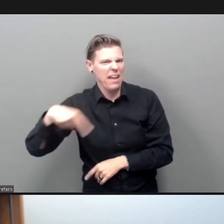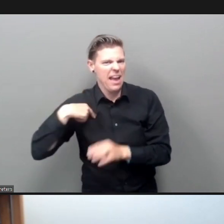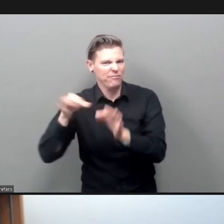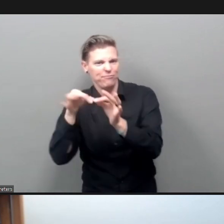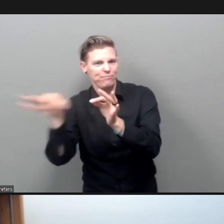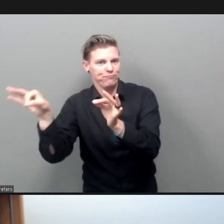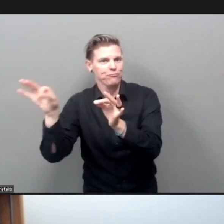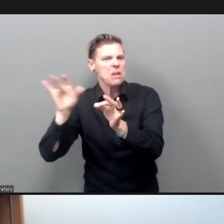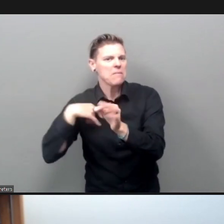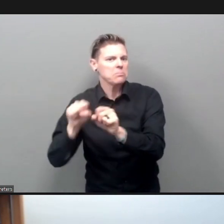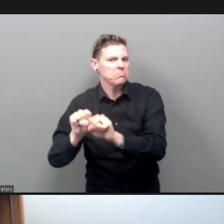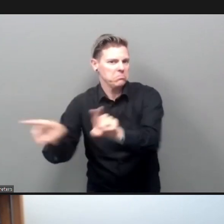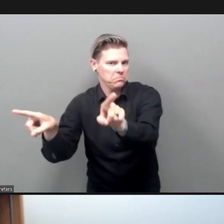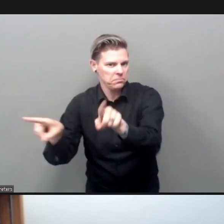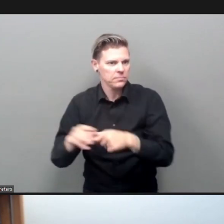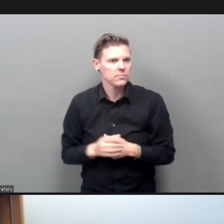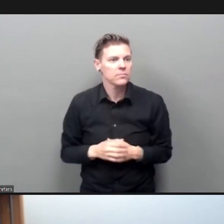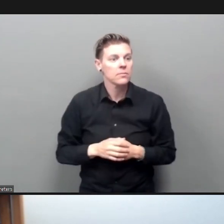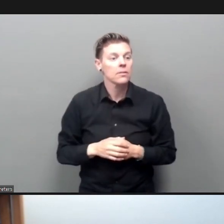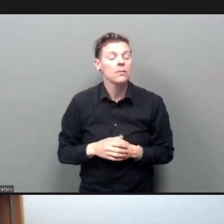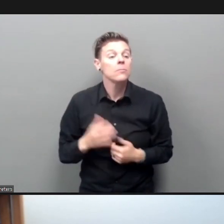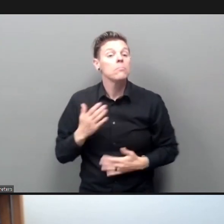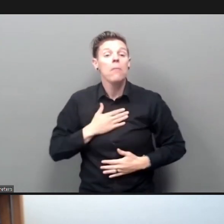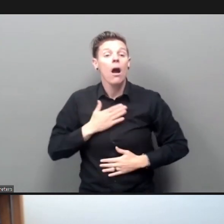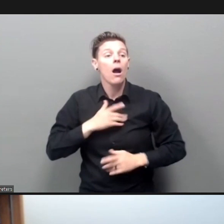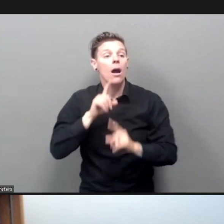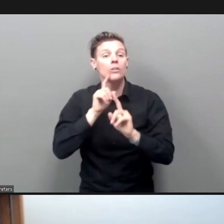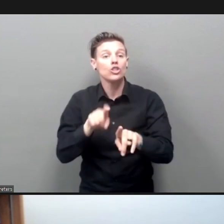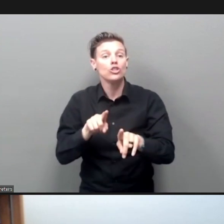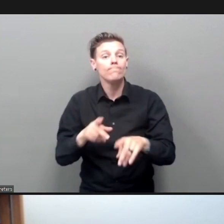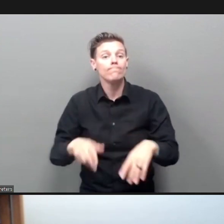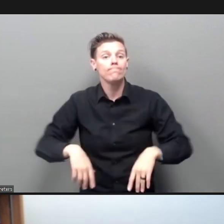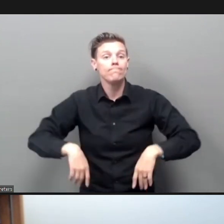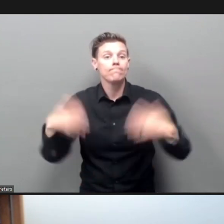we knew more. We think New